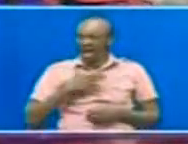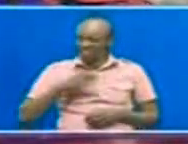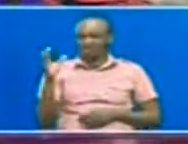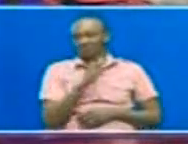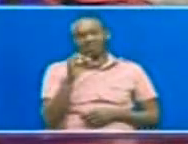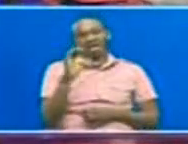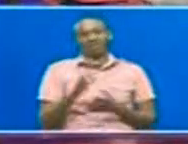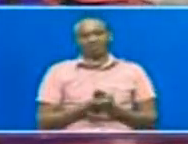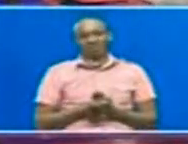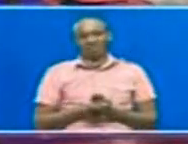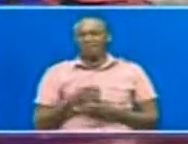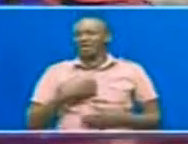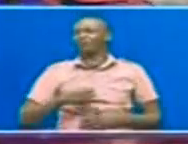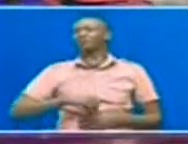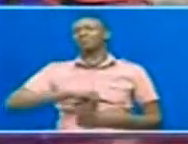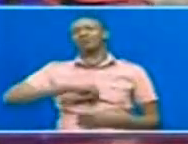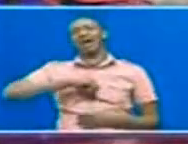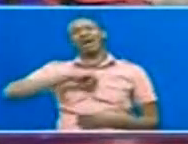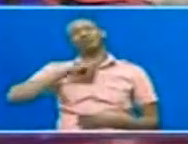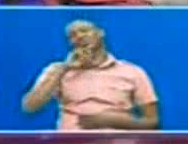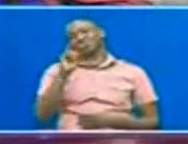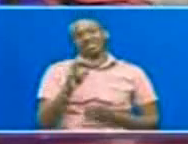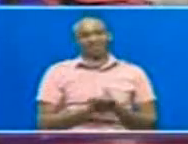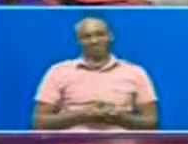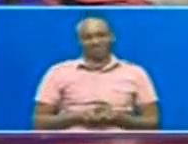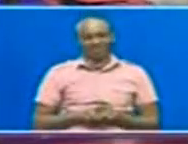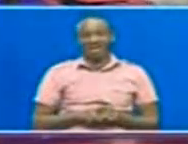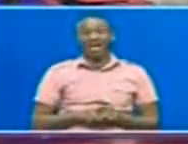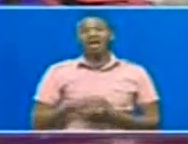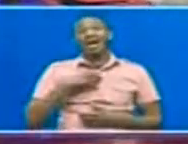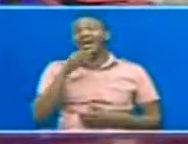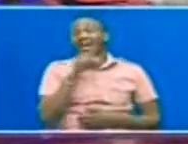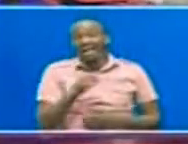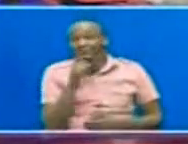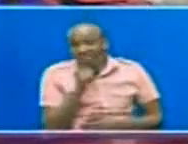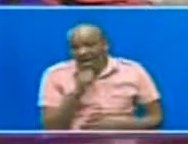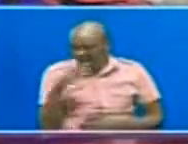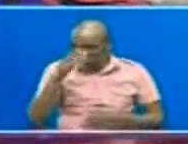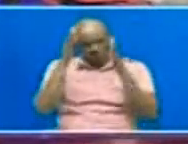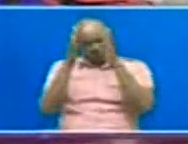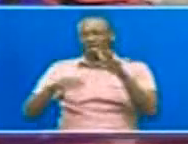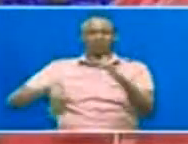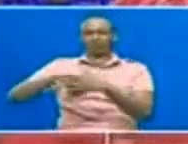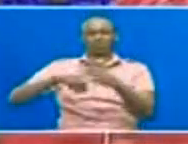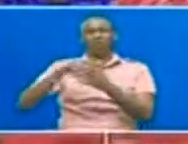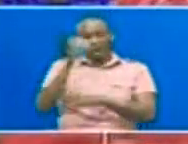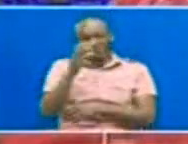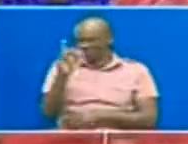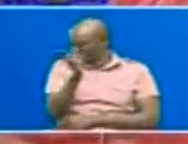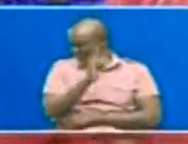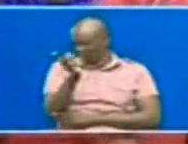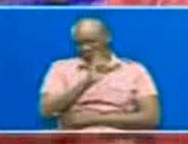pombe. I was very proud to hear. Wow. It's Laura Babu. Hatuwezi kunywa tena. Wow. Sisi tunampira, tumeletea mpira, tutakuwa